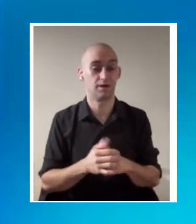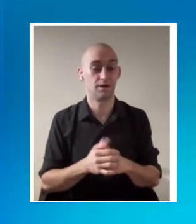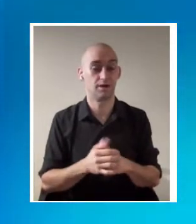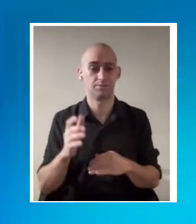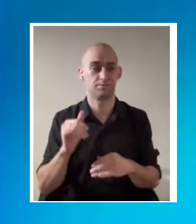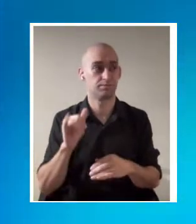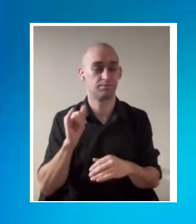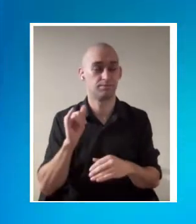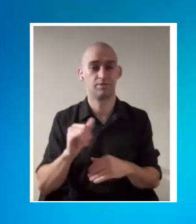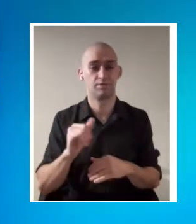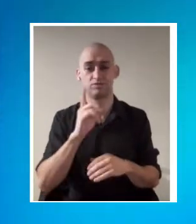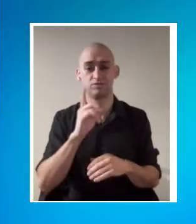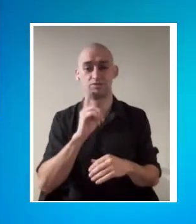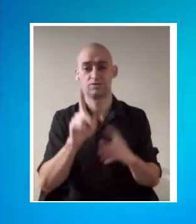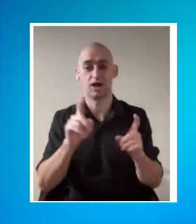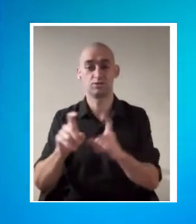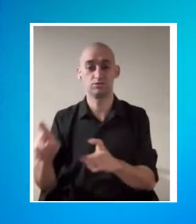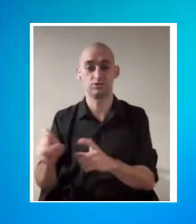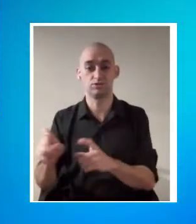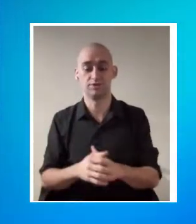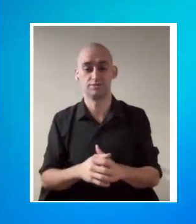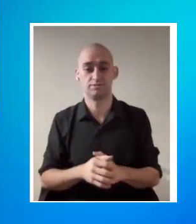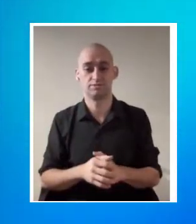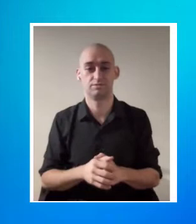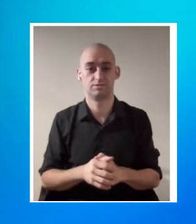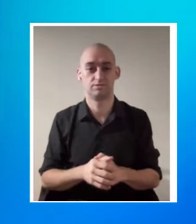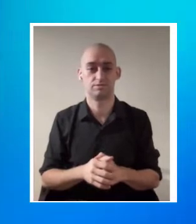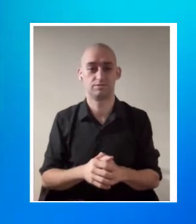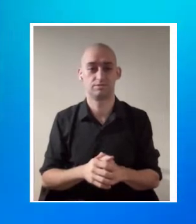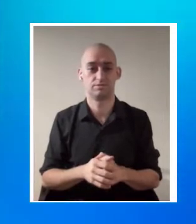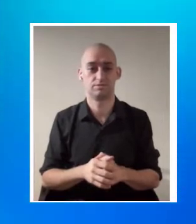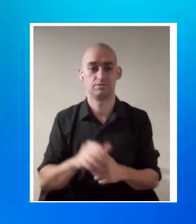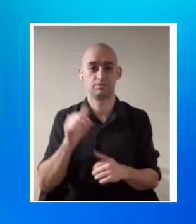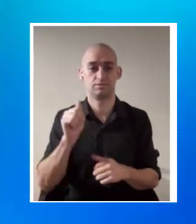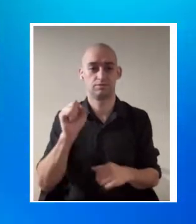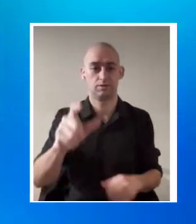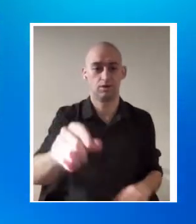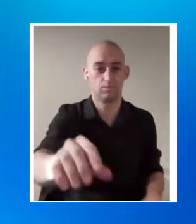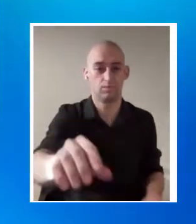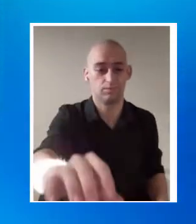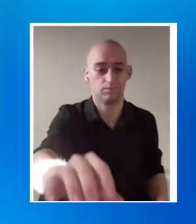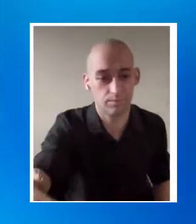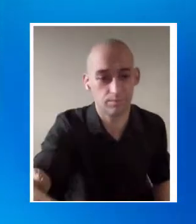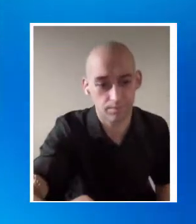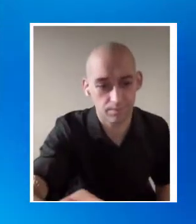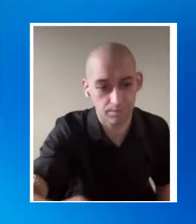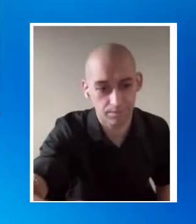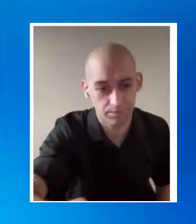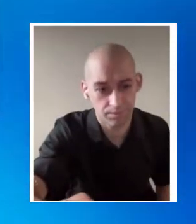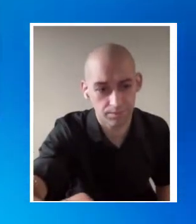That's a real question to the ASL folks.